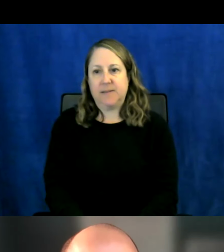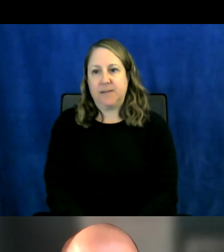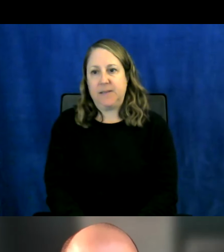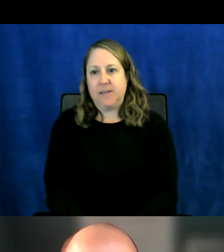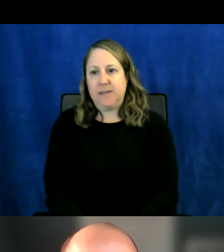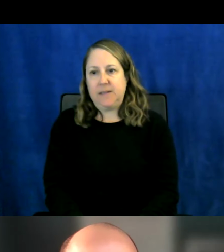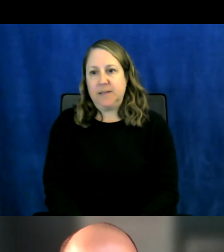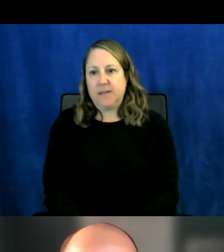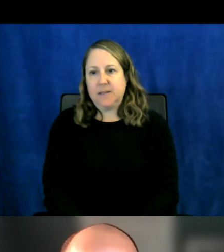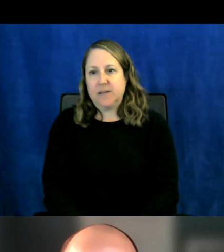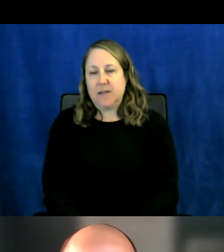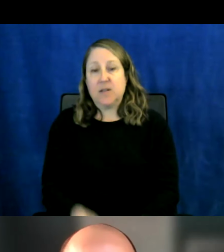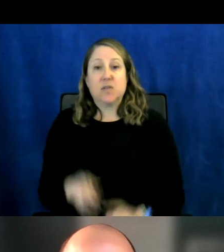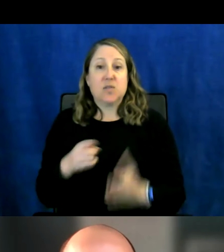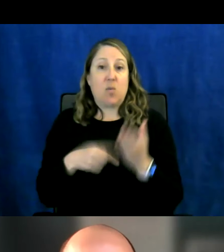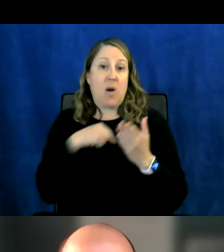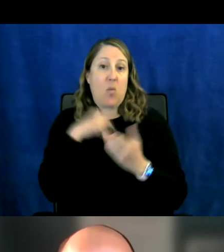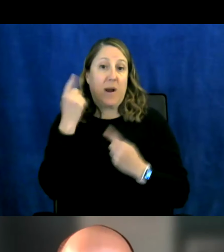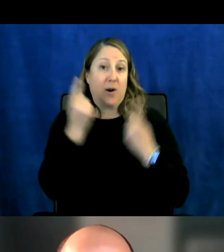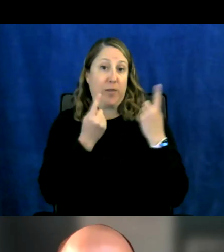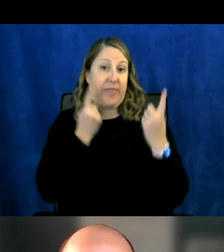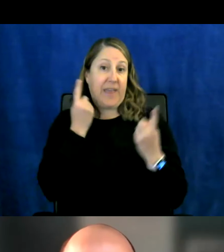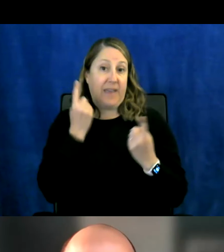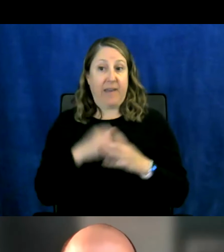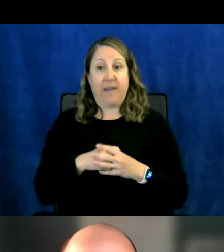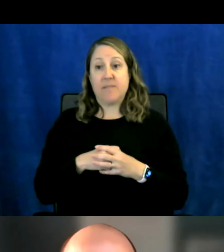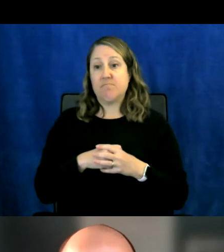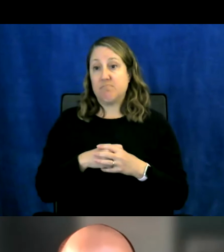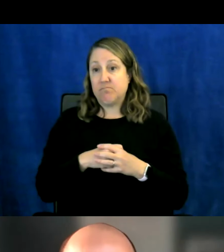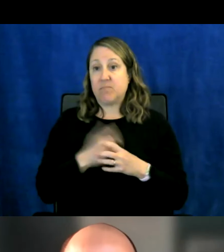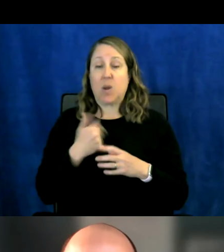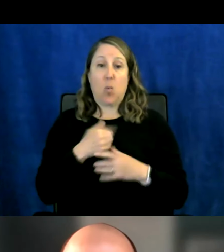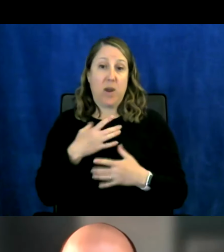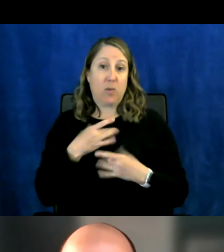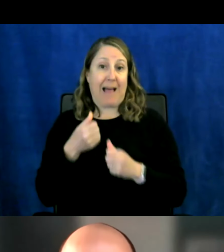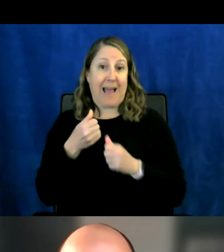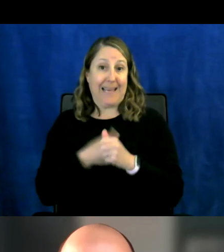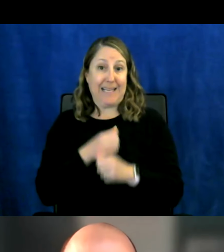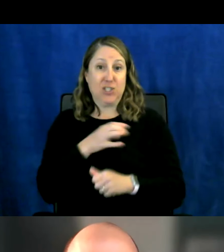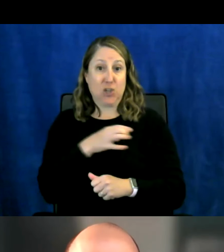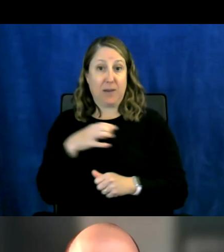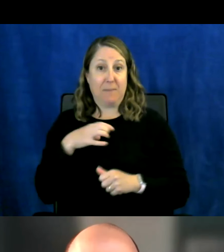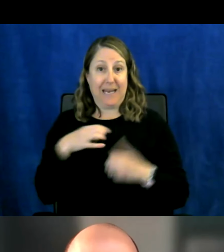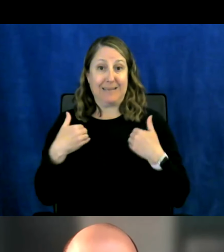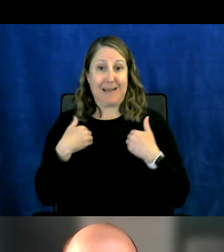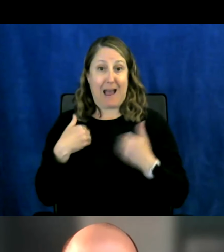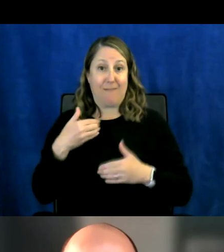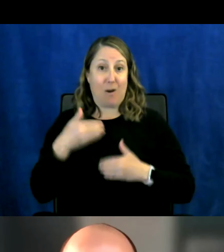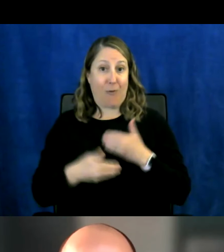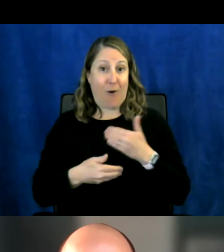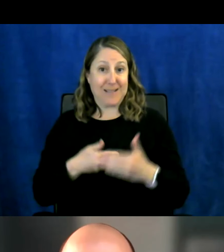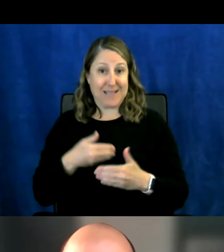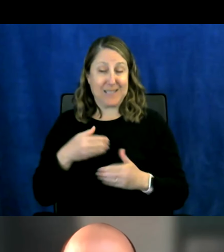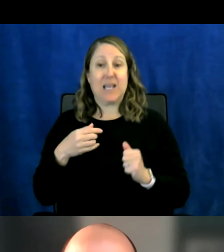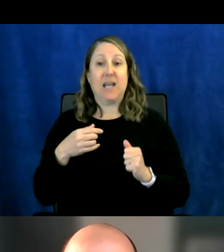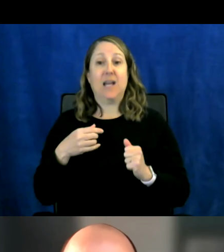And so what we have in mind is that we would like each of the committees to have a process where you can put together and